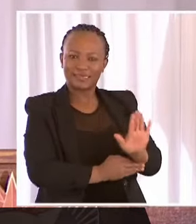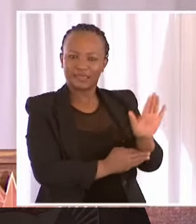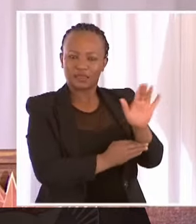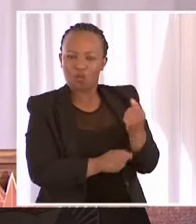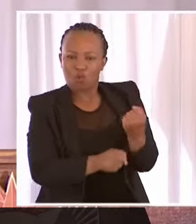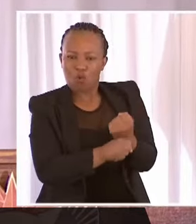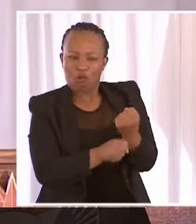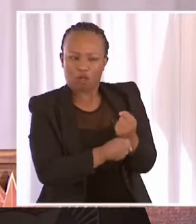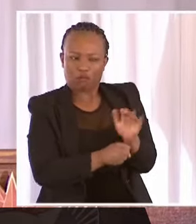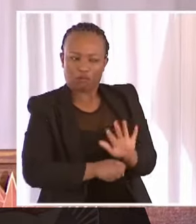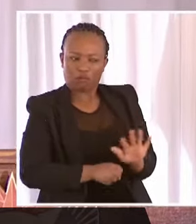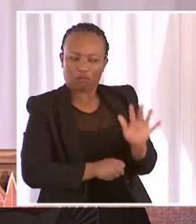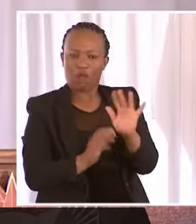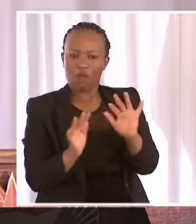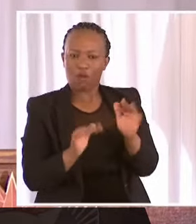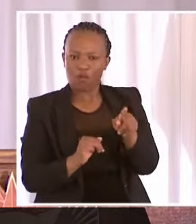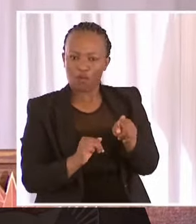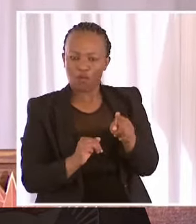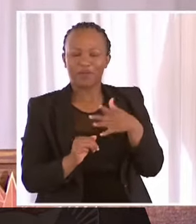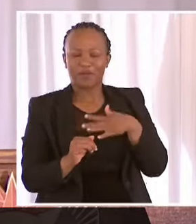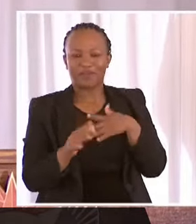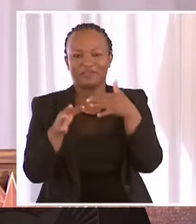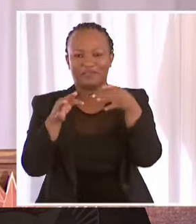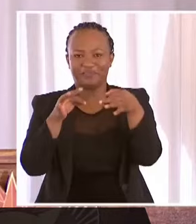He was really